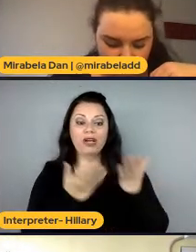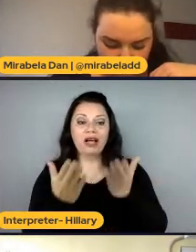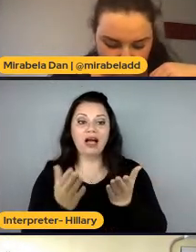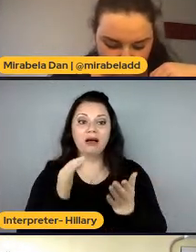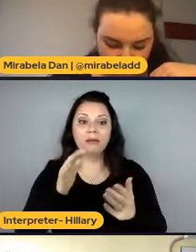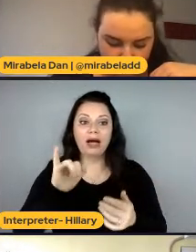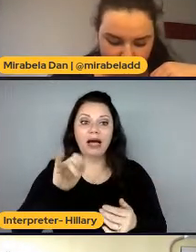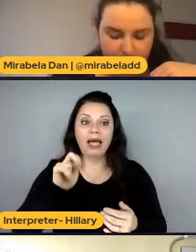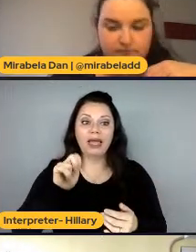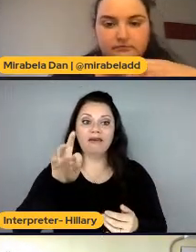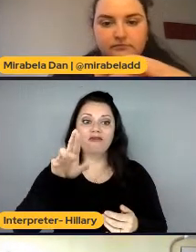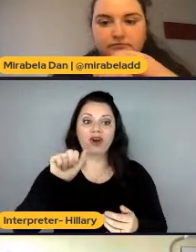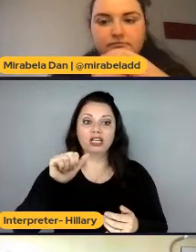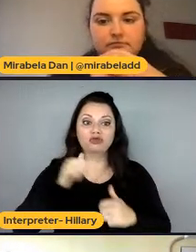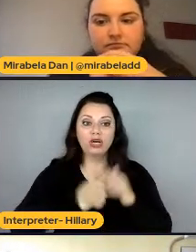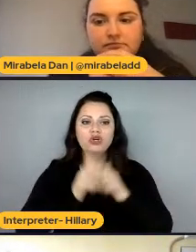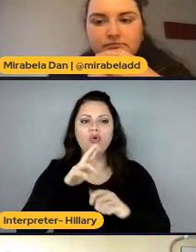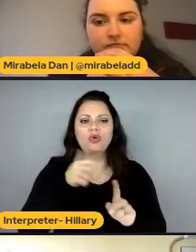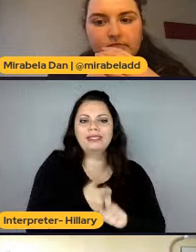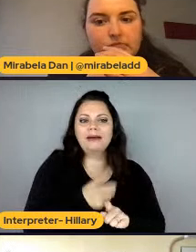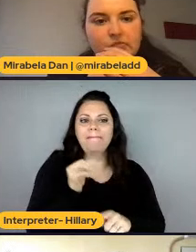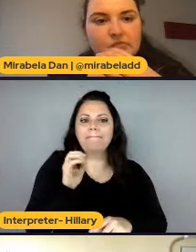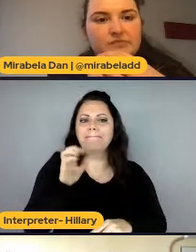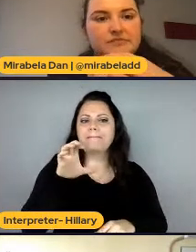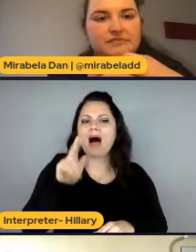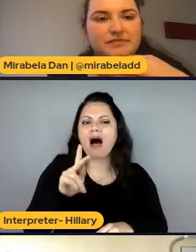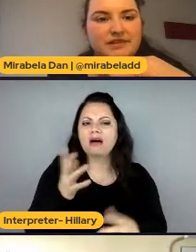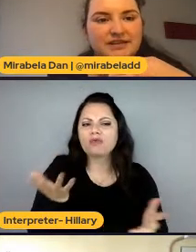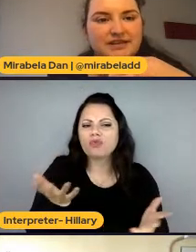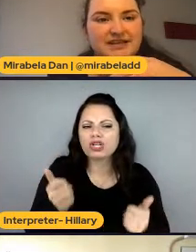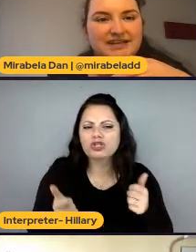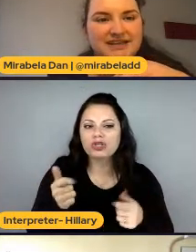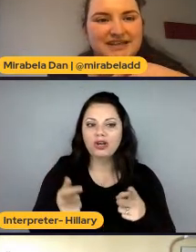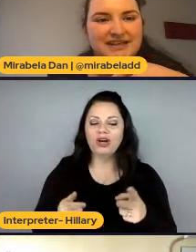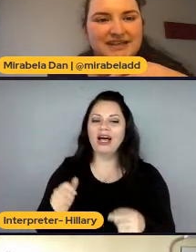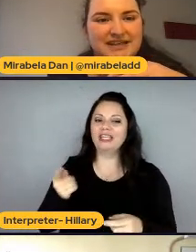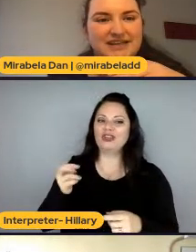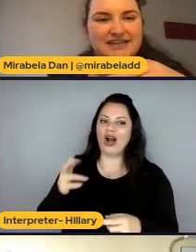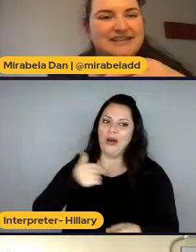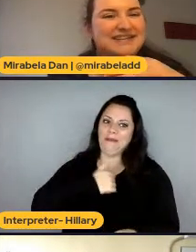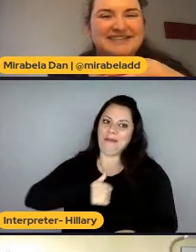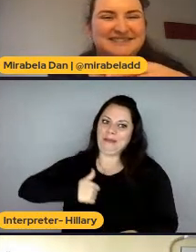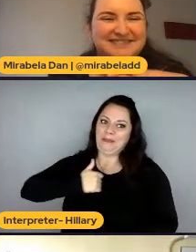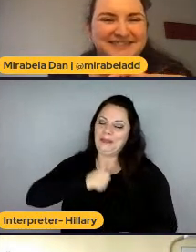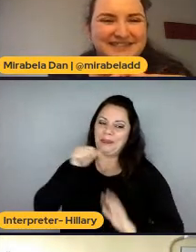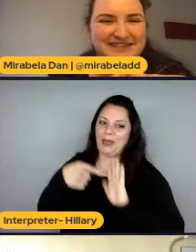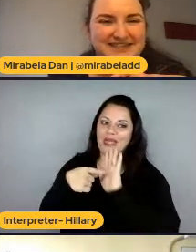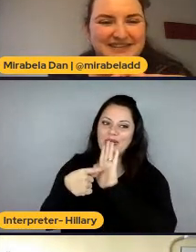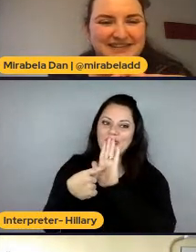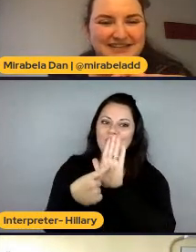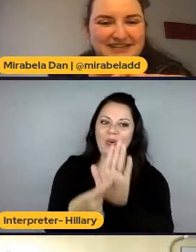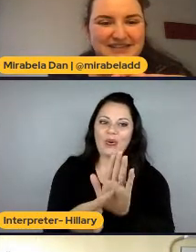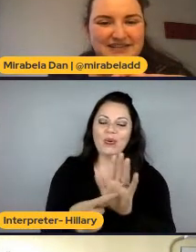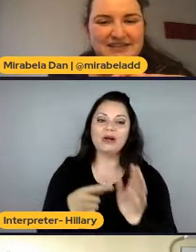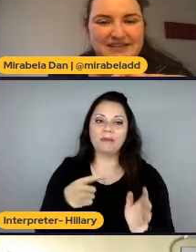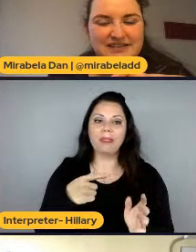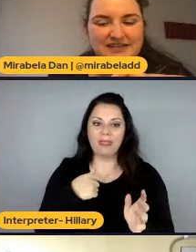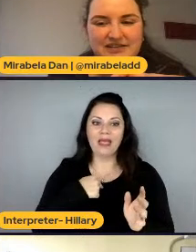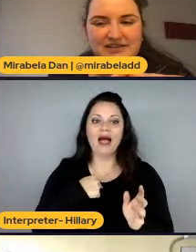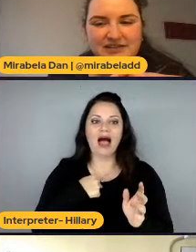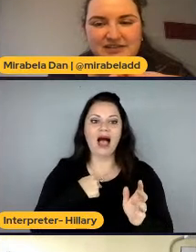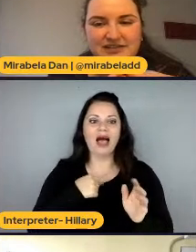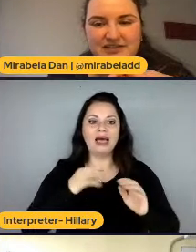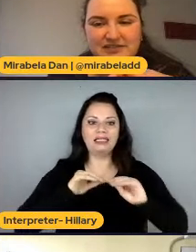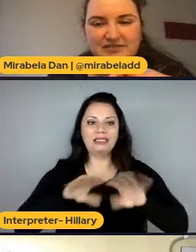mock? Oh, I'm sorry. I'm very sorry. I didn't show that. I deployed the